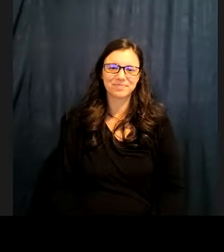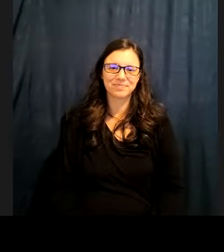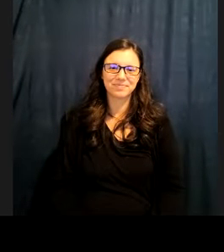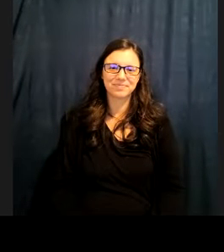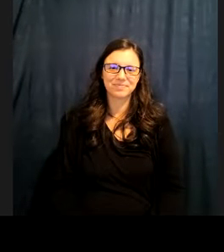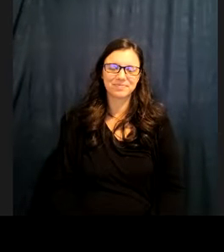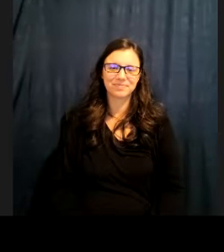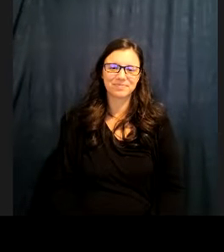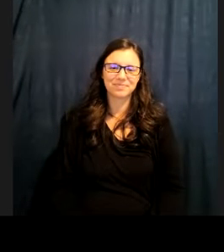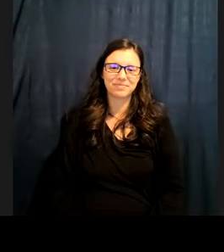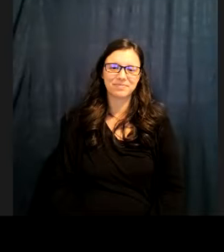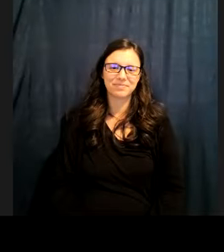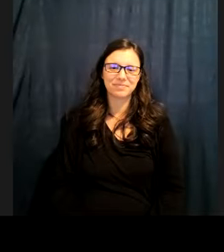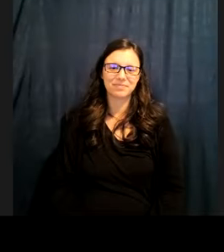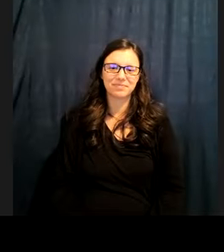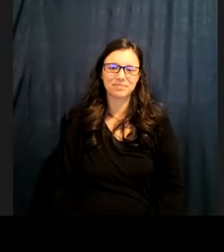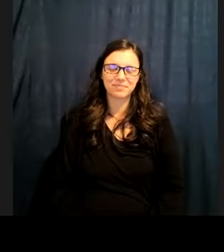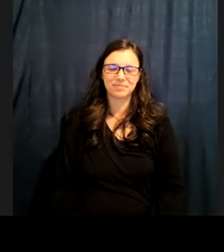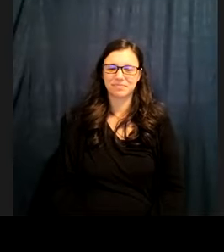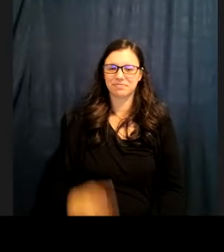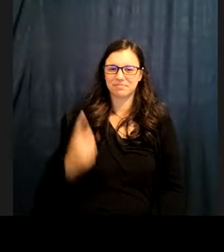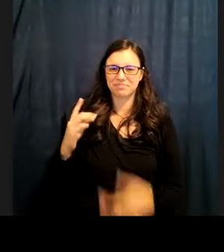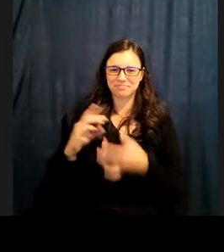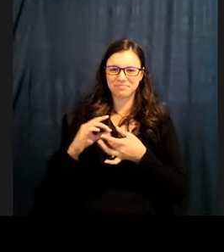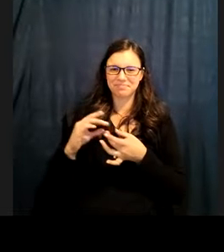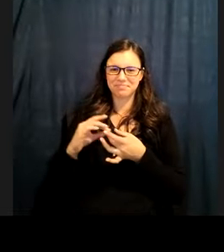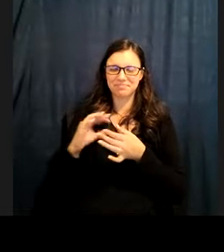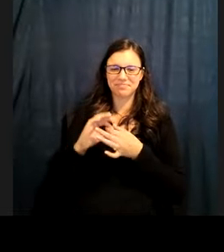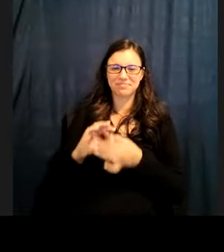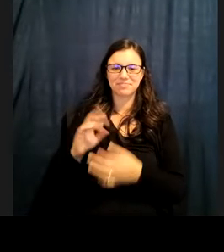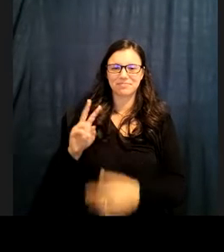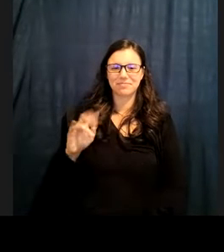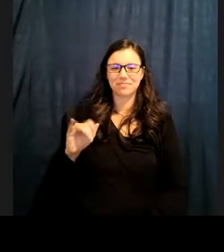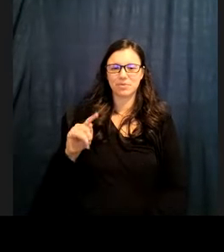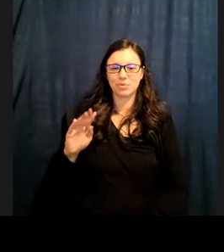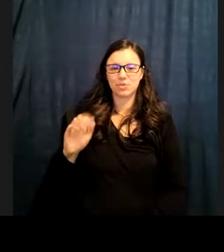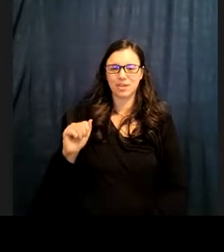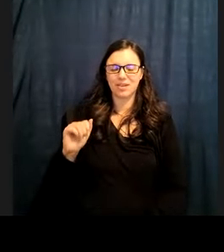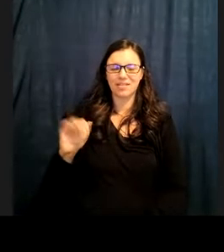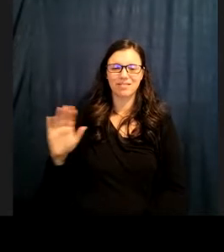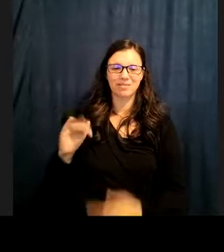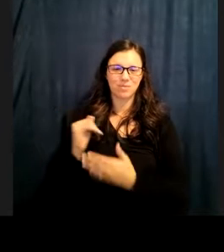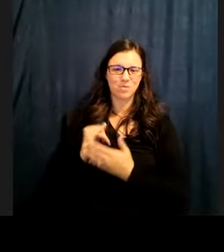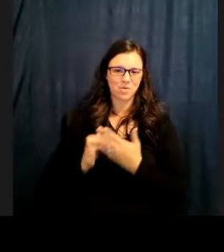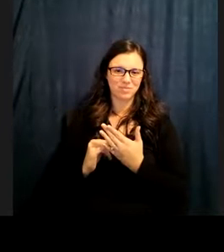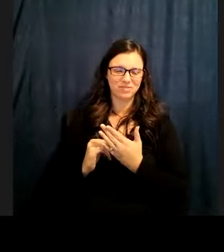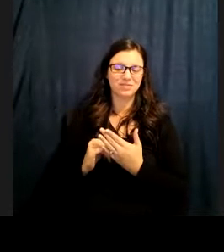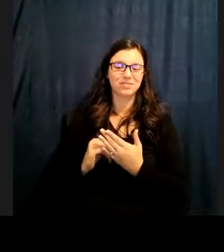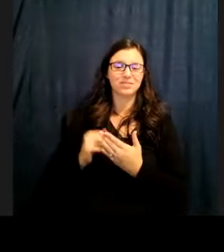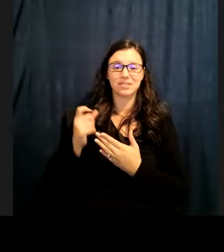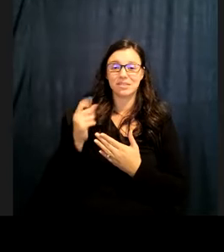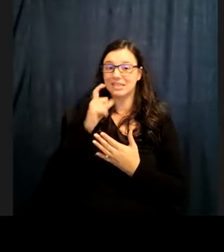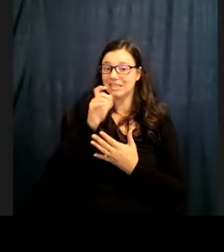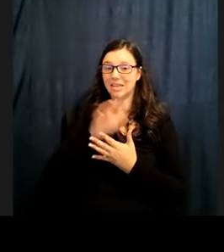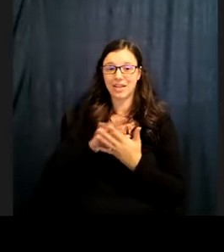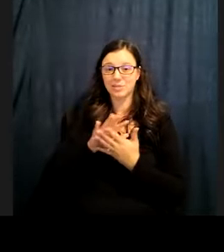I wanted to just comment for a minute about Victoria's art, which is not abstract